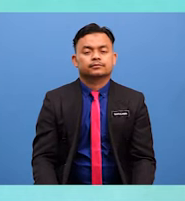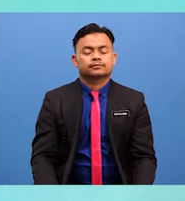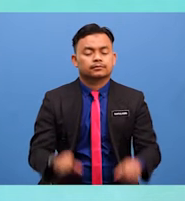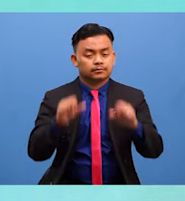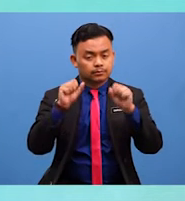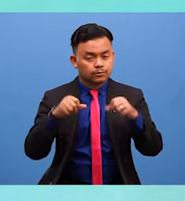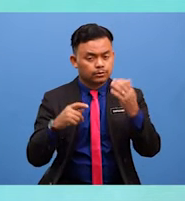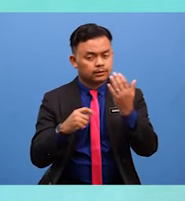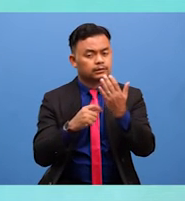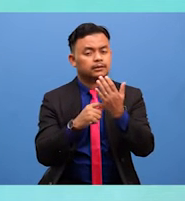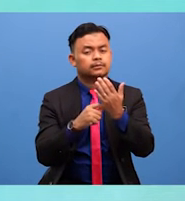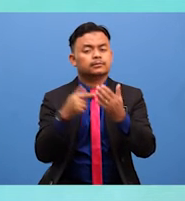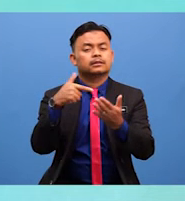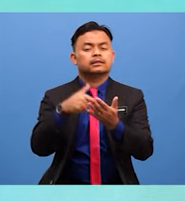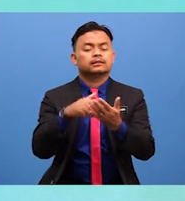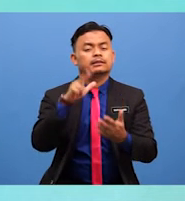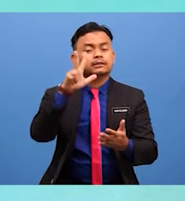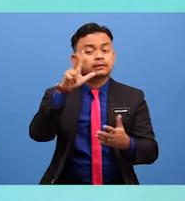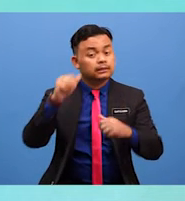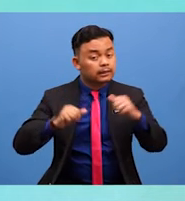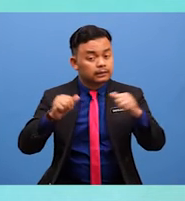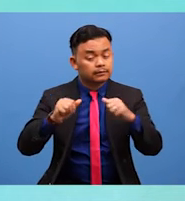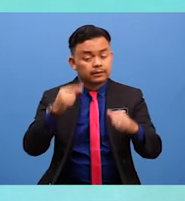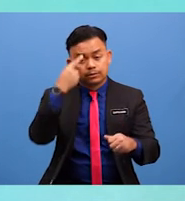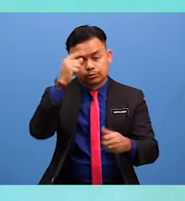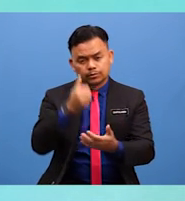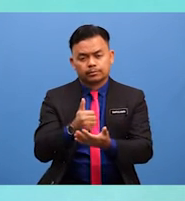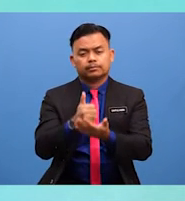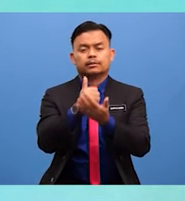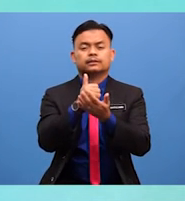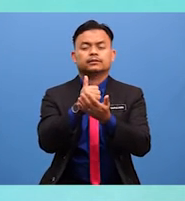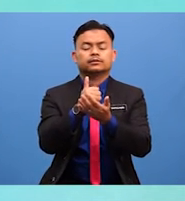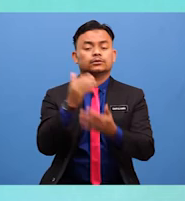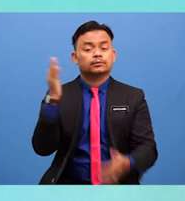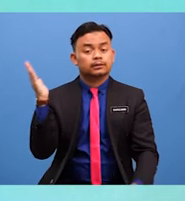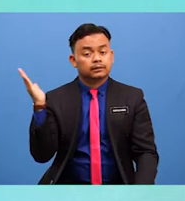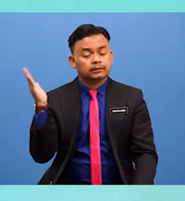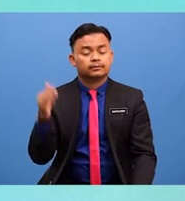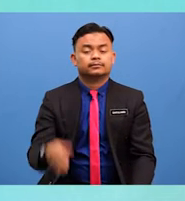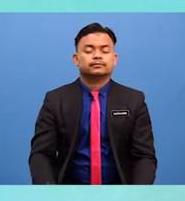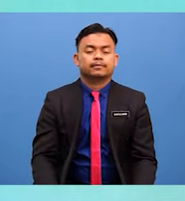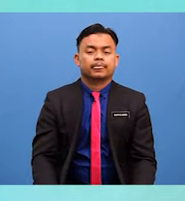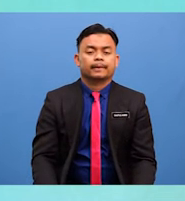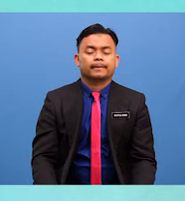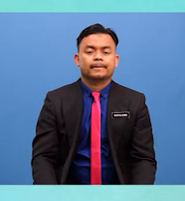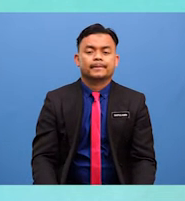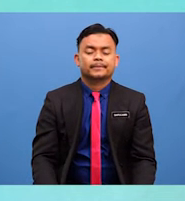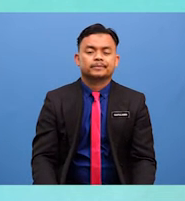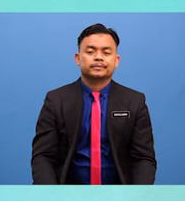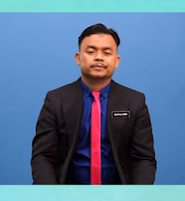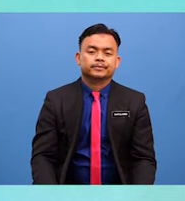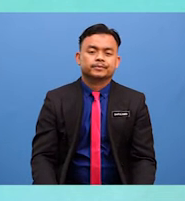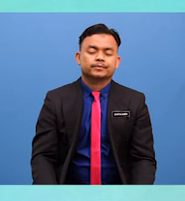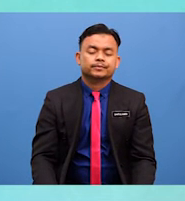Can you add 3 more activities to help them raise more funds so that they will have money to do